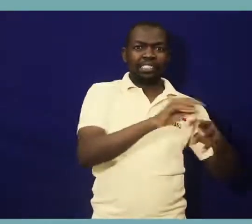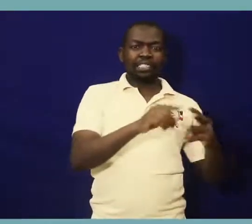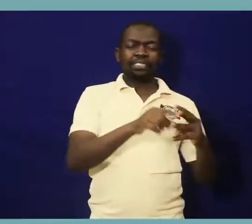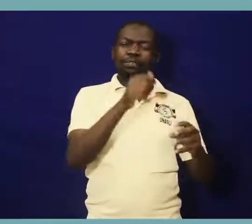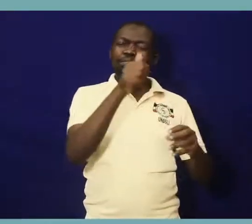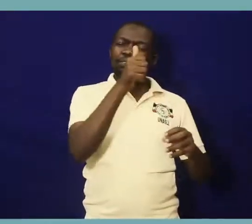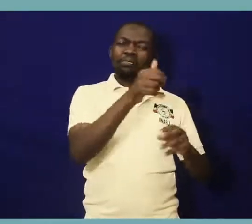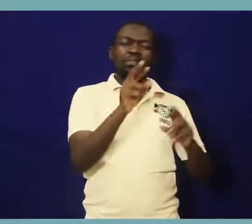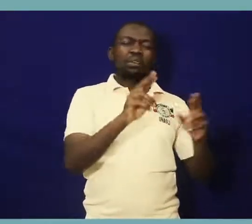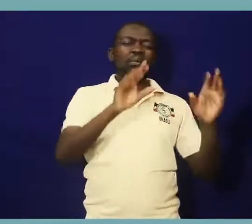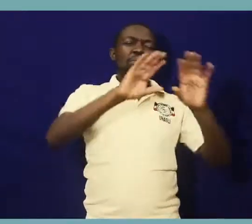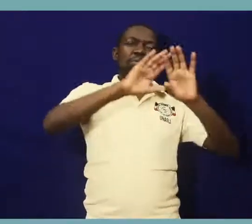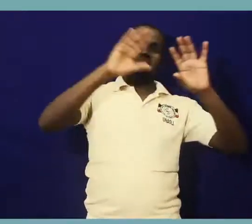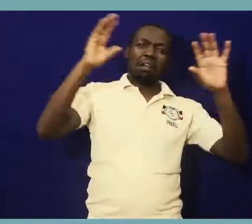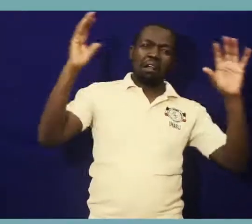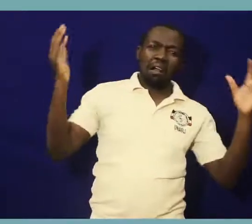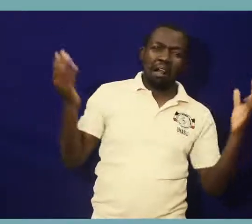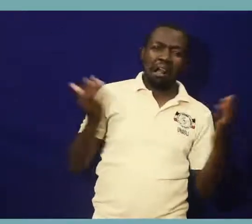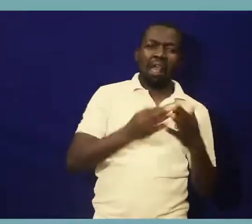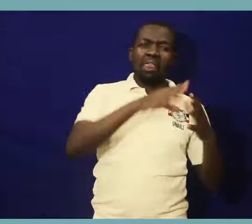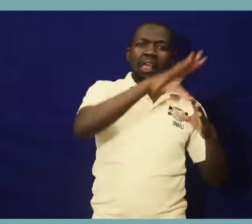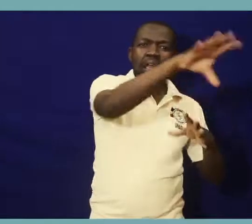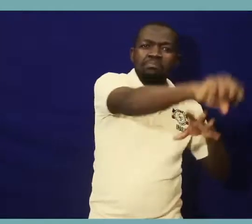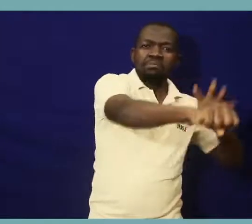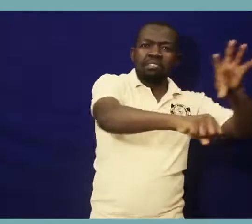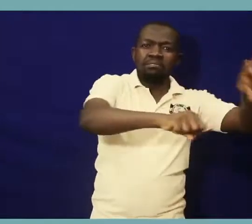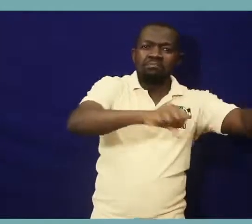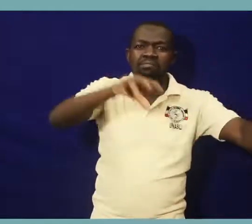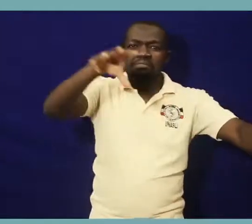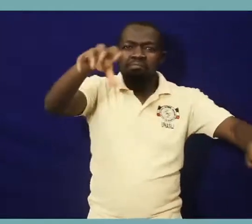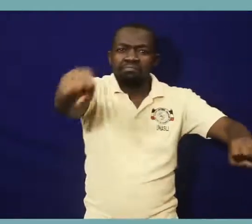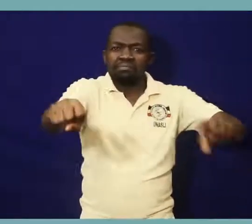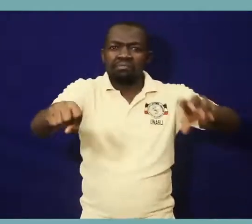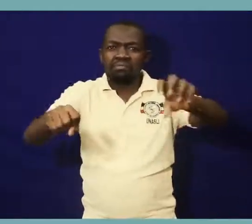large worldwide empires and had become very rich.